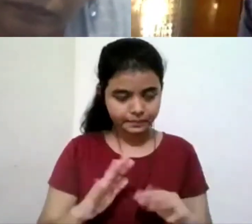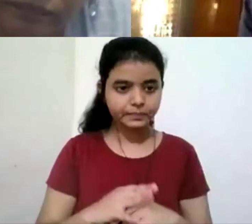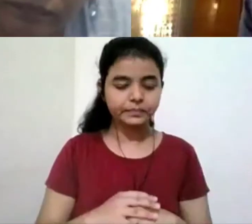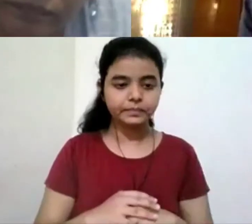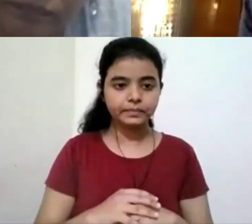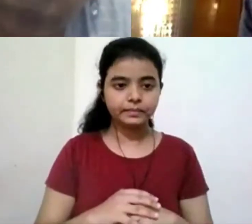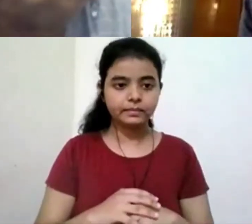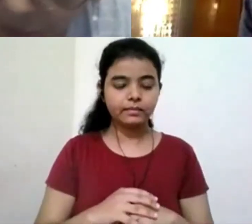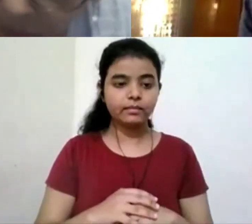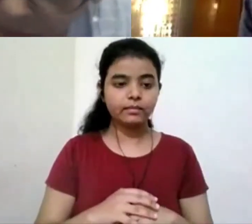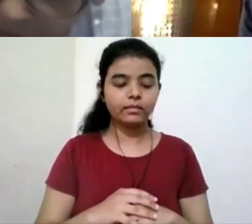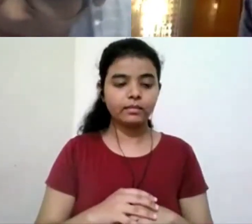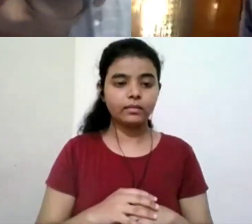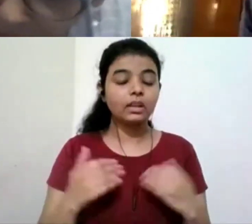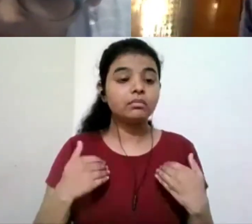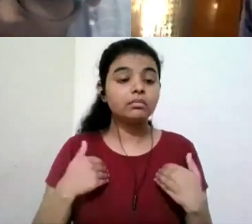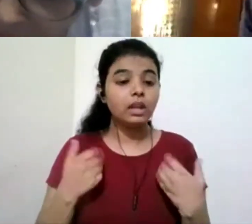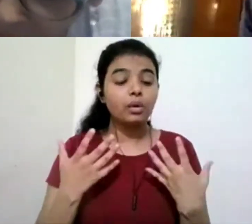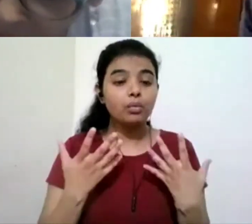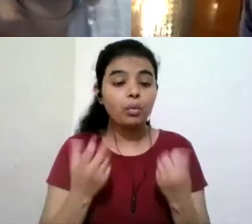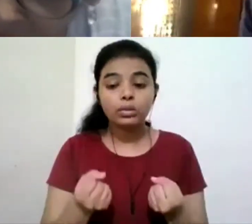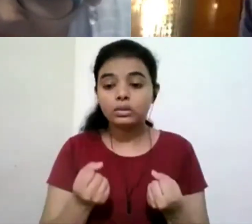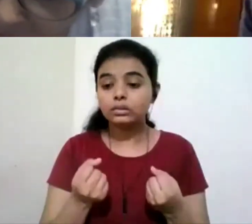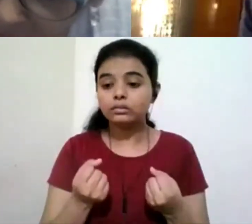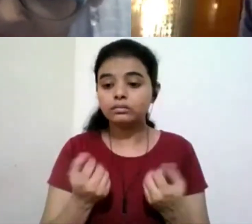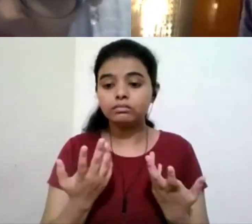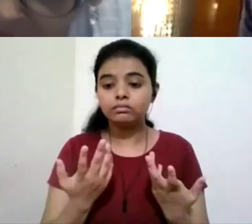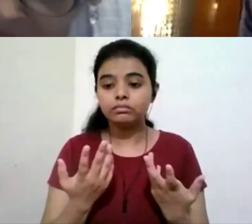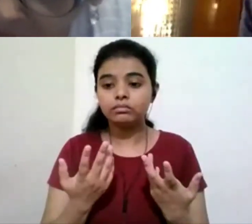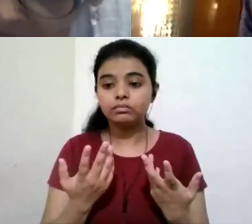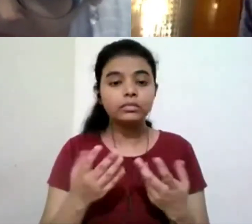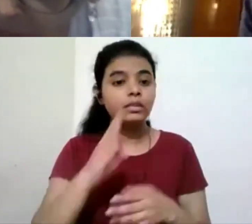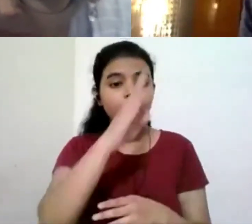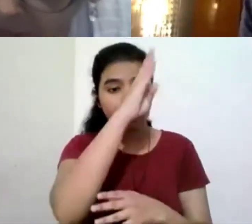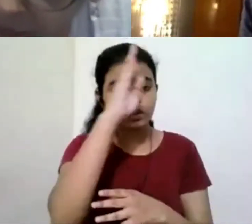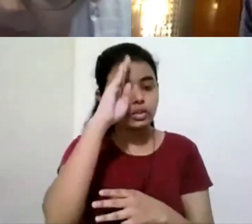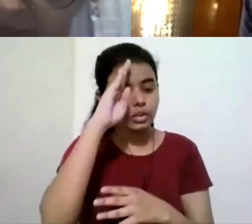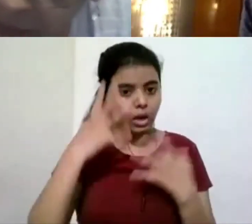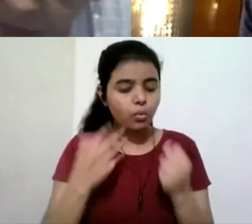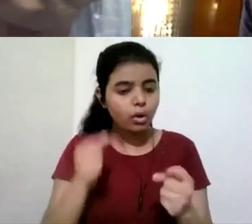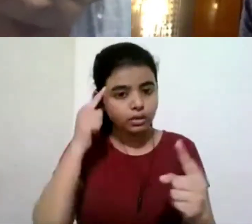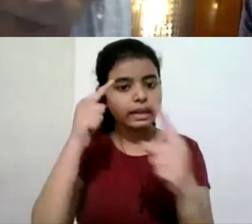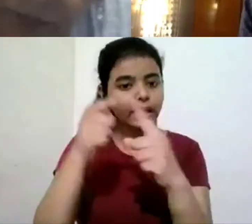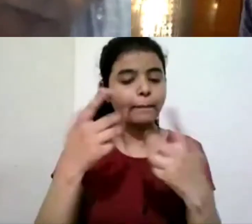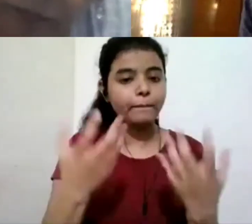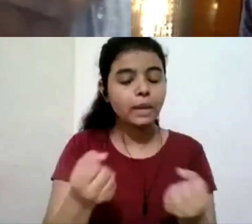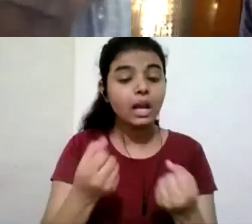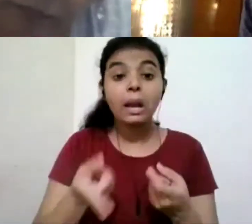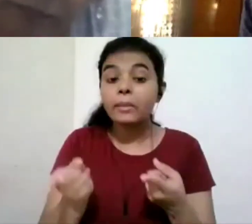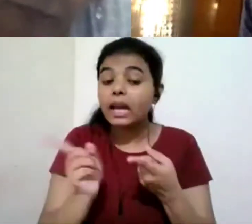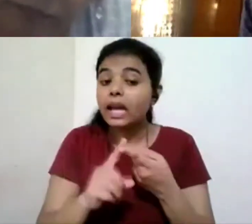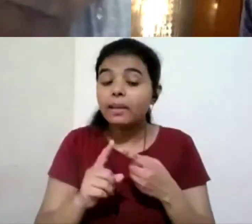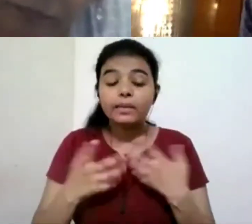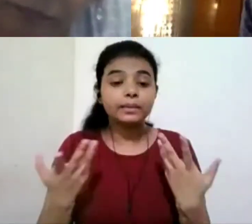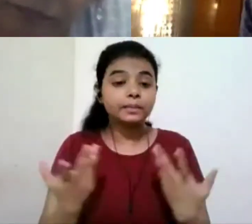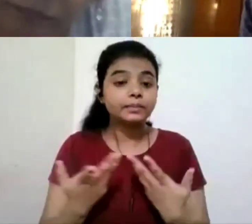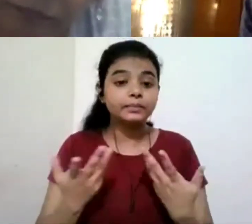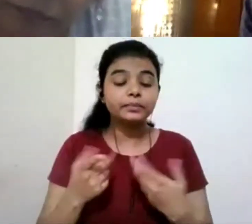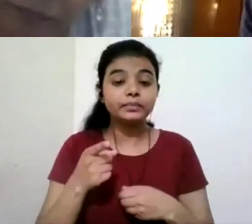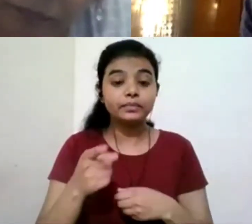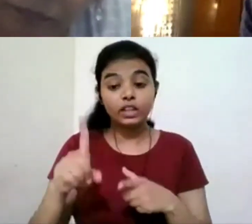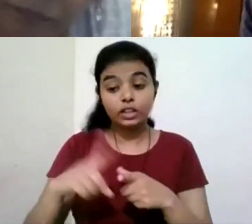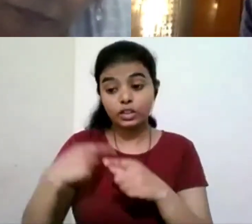And I am aspiring for becoming an academician. But what is happening, the